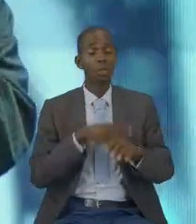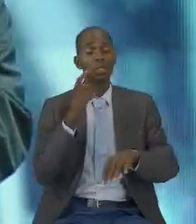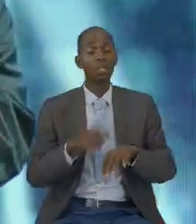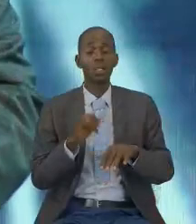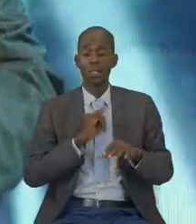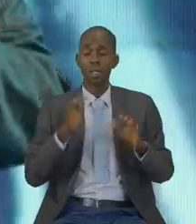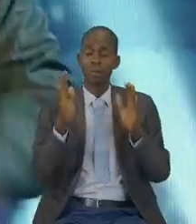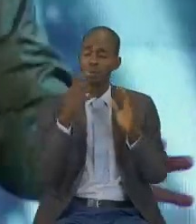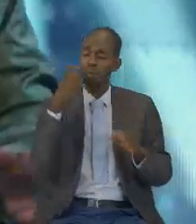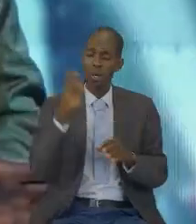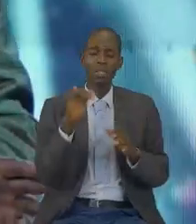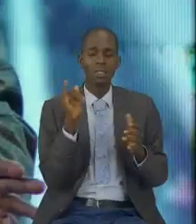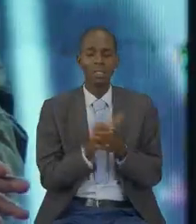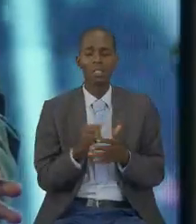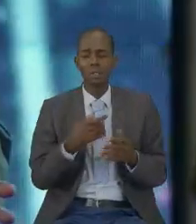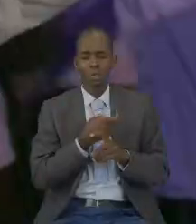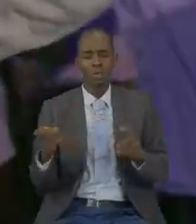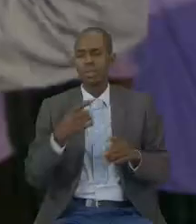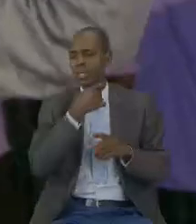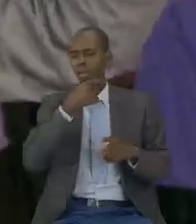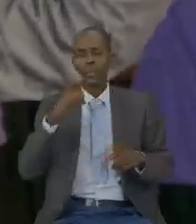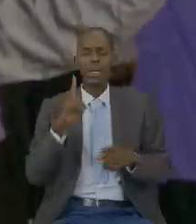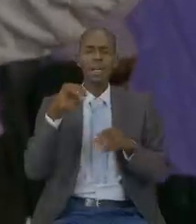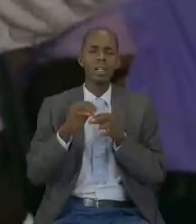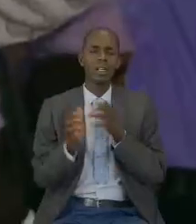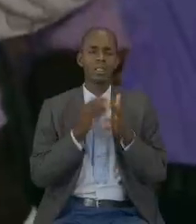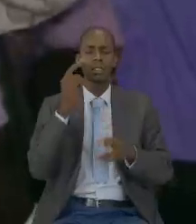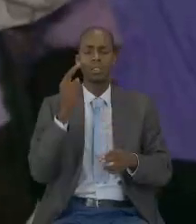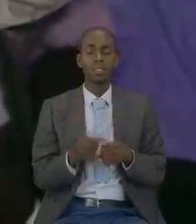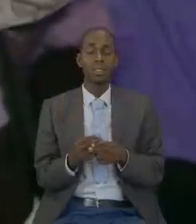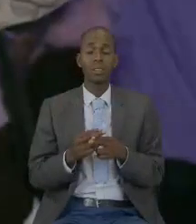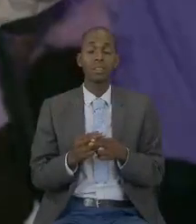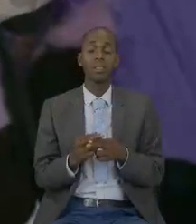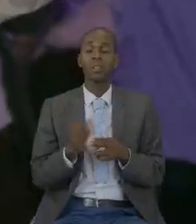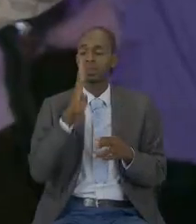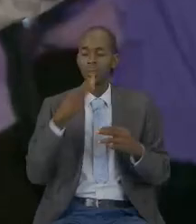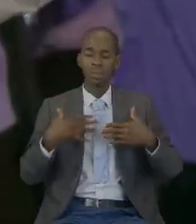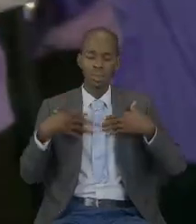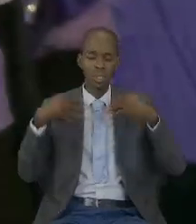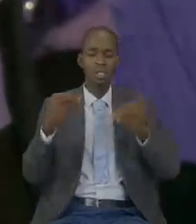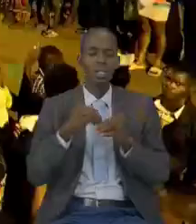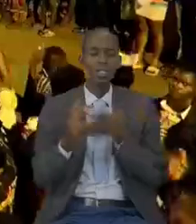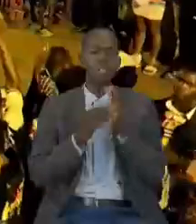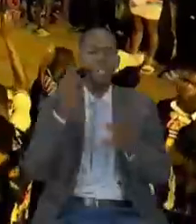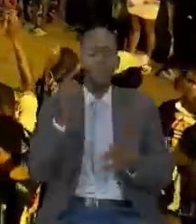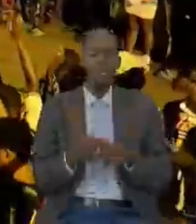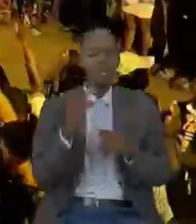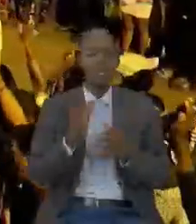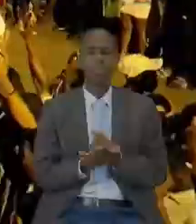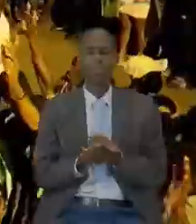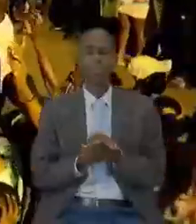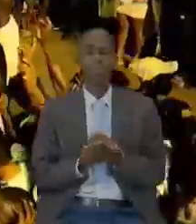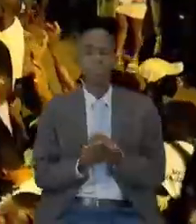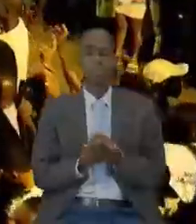that sore dry up right now. Be healed in Jesus'